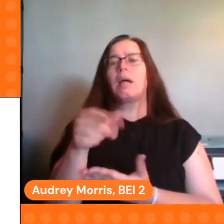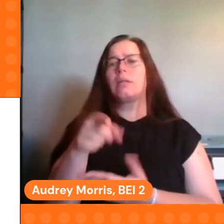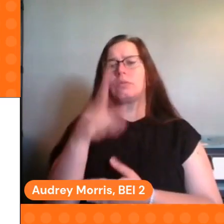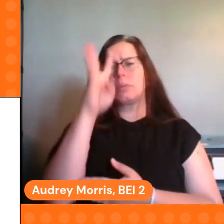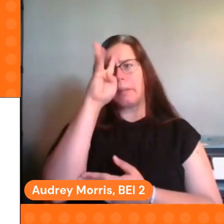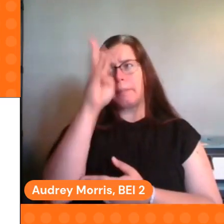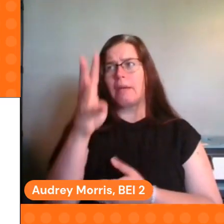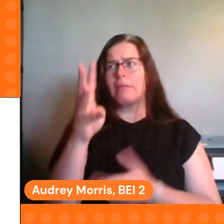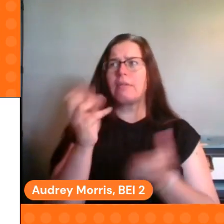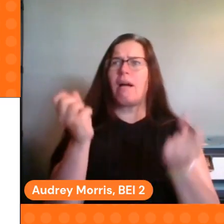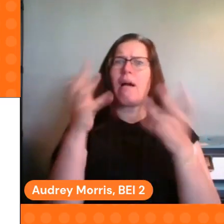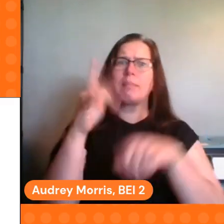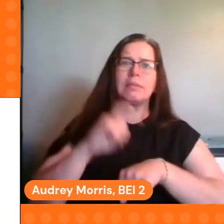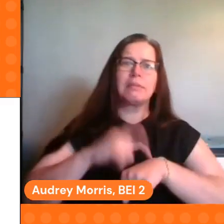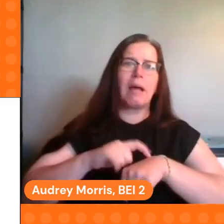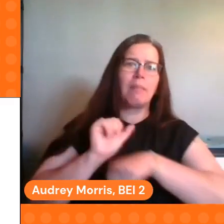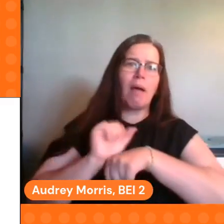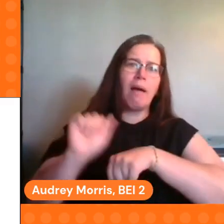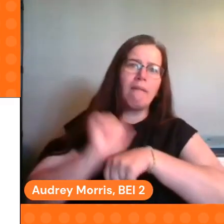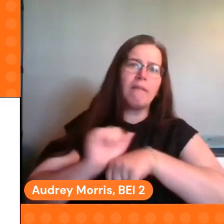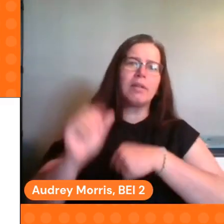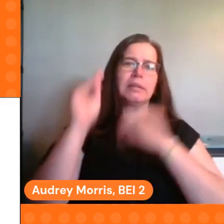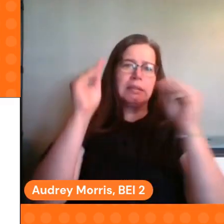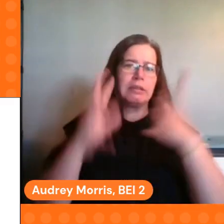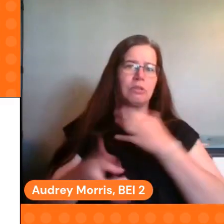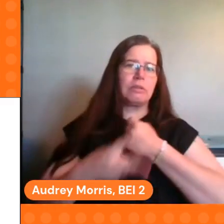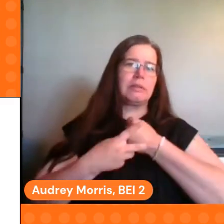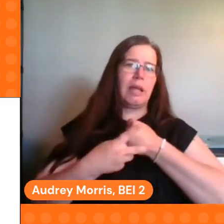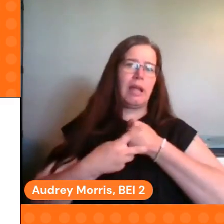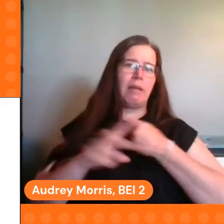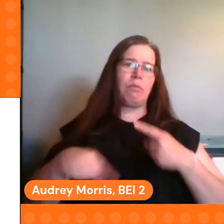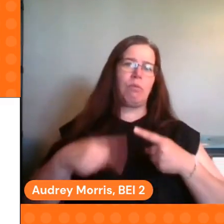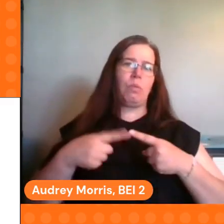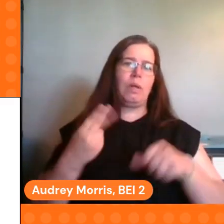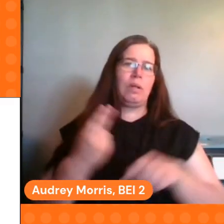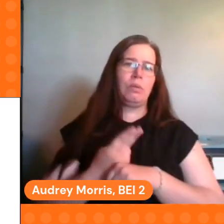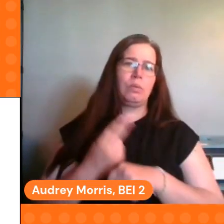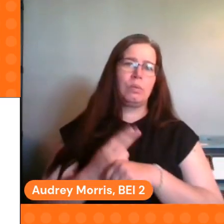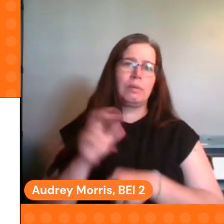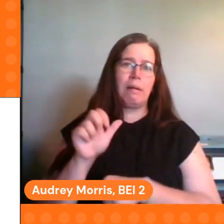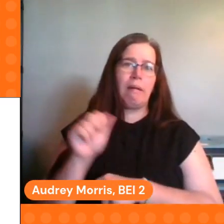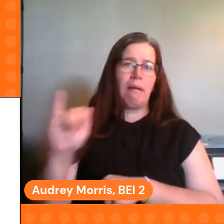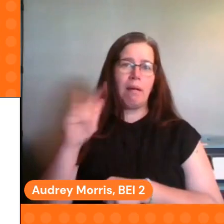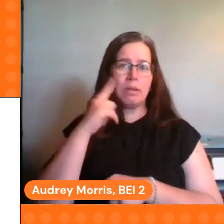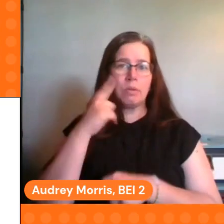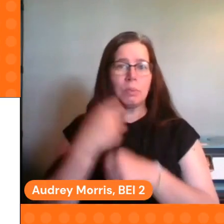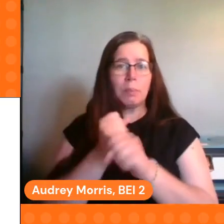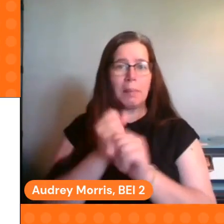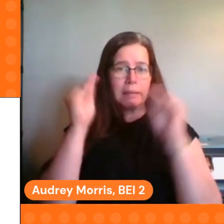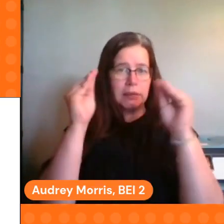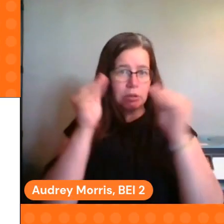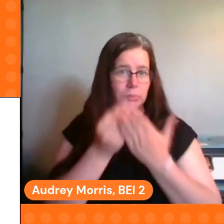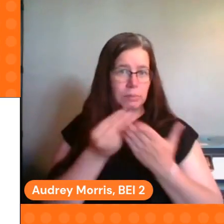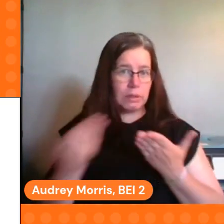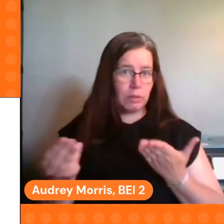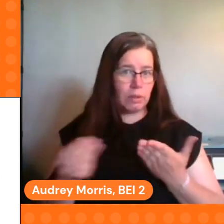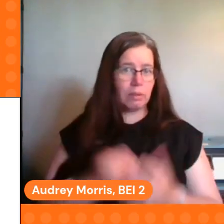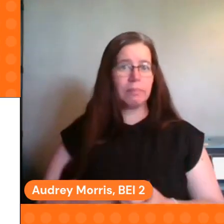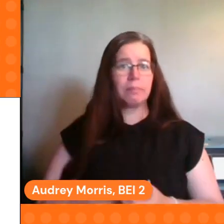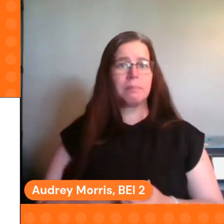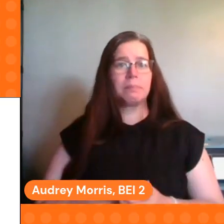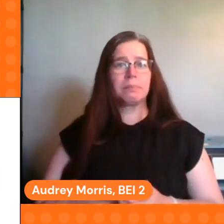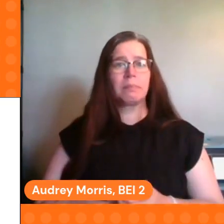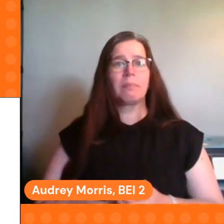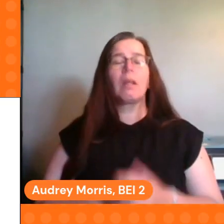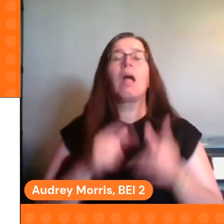like how much time and effort the teacher can save by using AI to create this teaching material? Um,